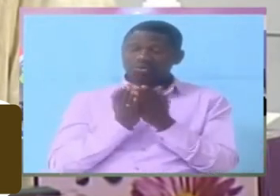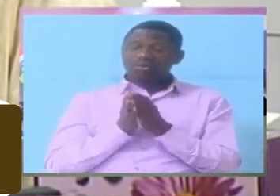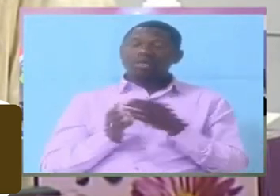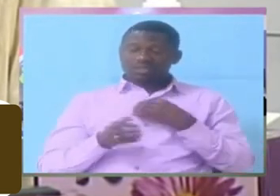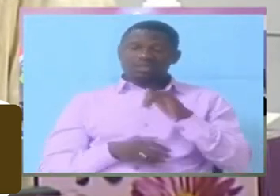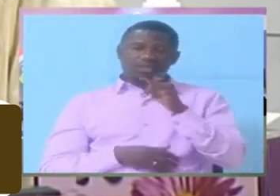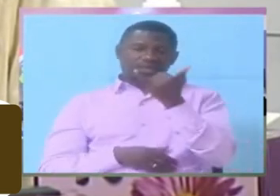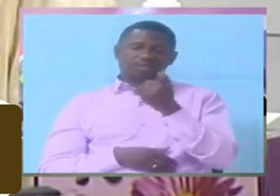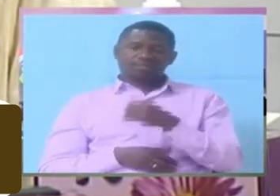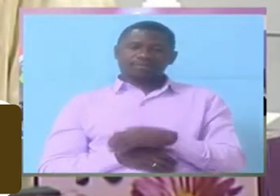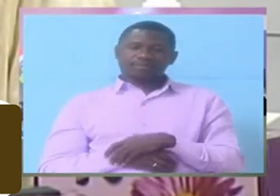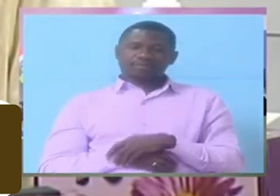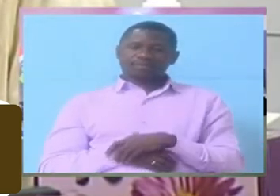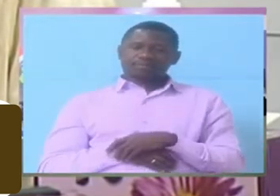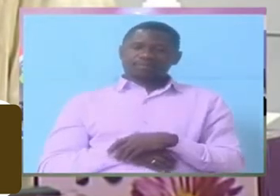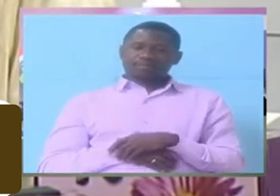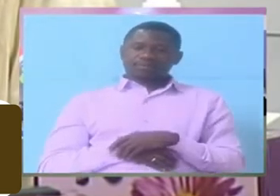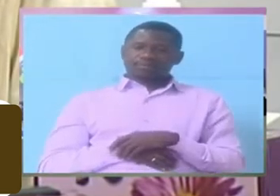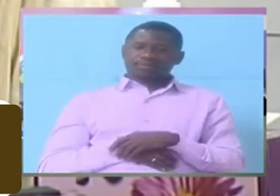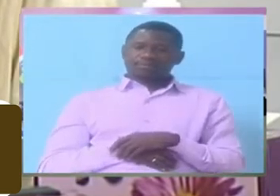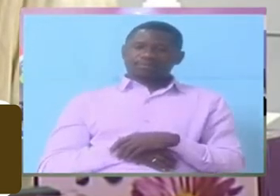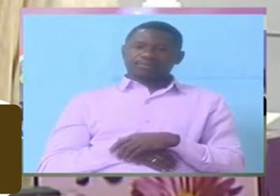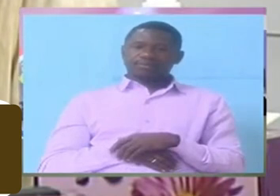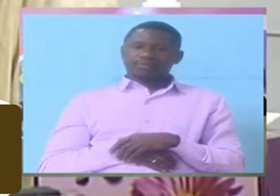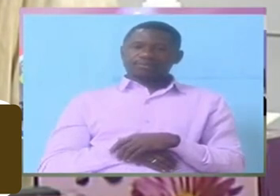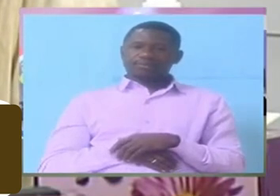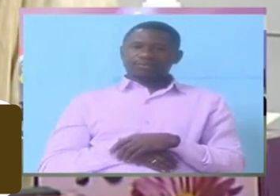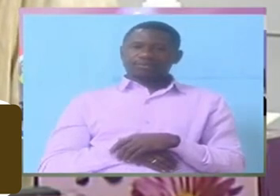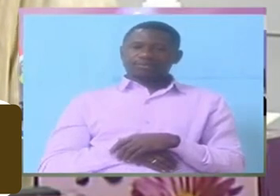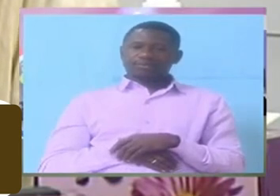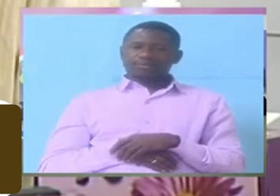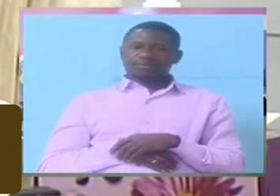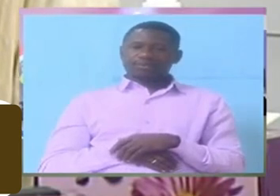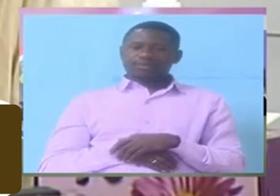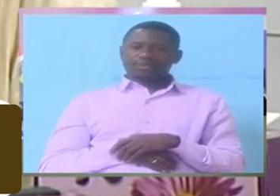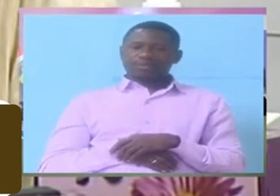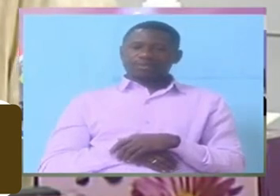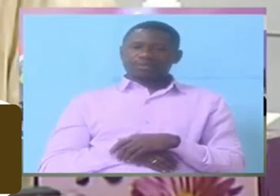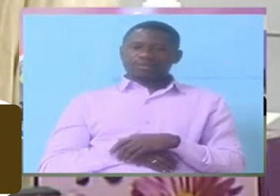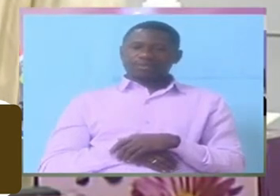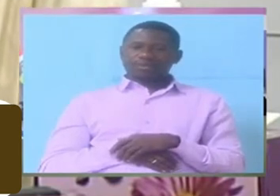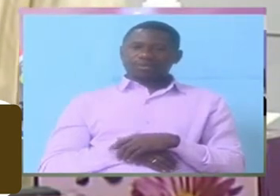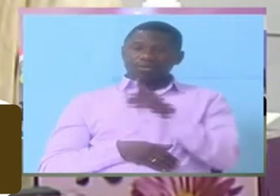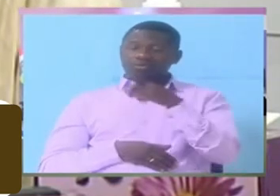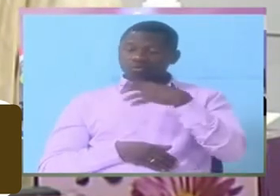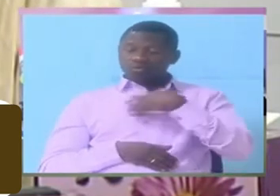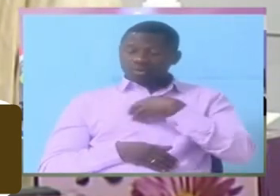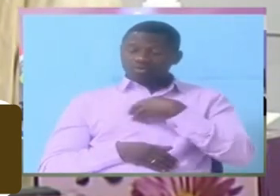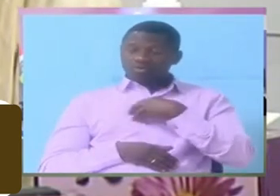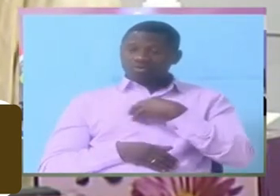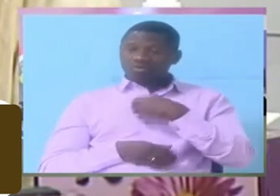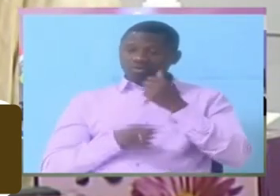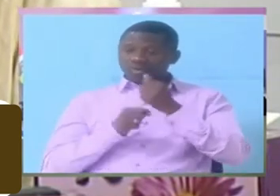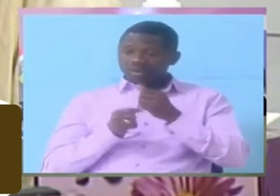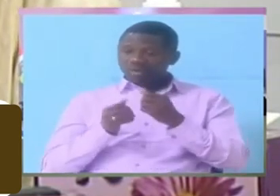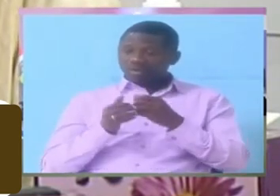roke wo diary nyinanka ha. Do you want to make extract? We left a fenne